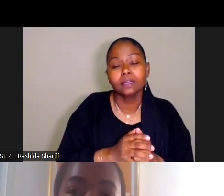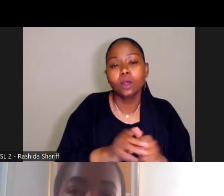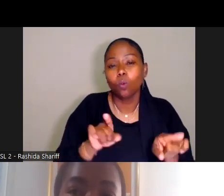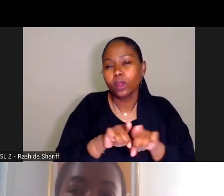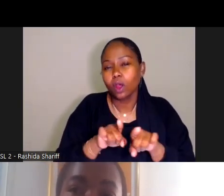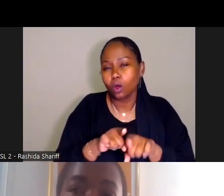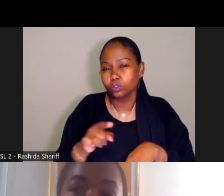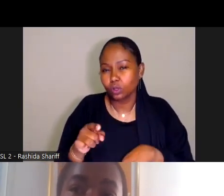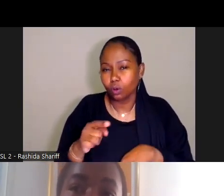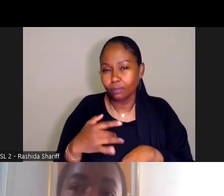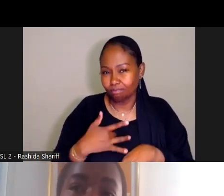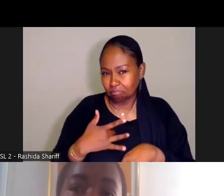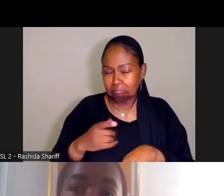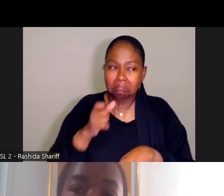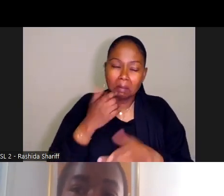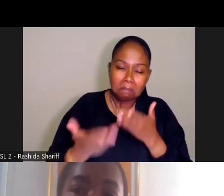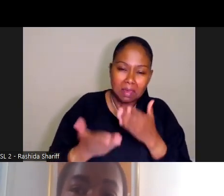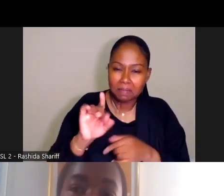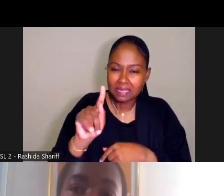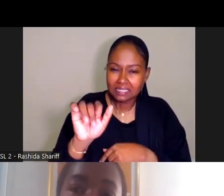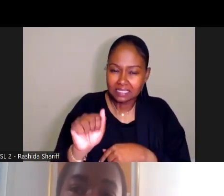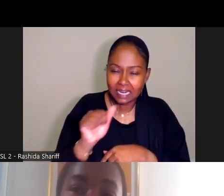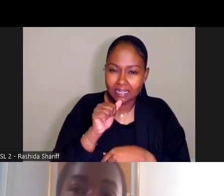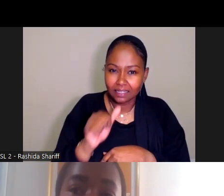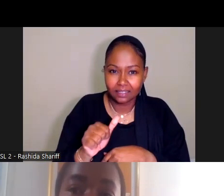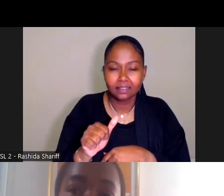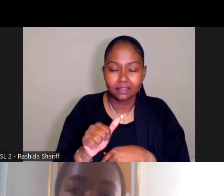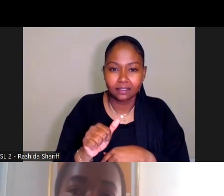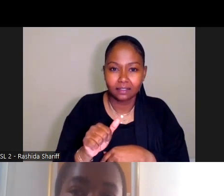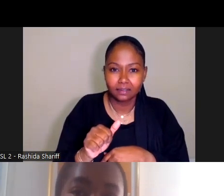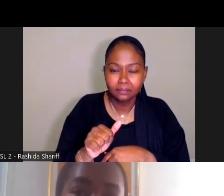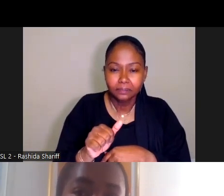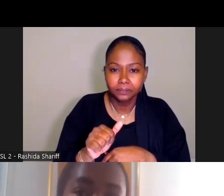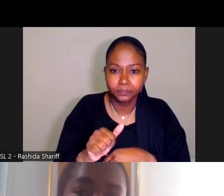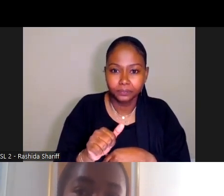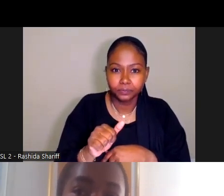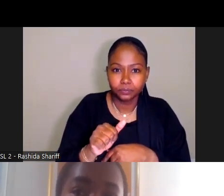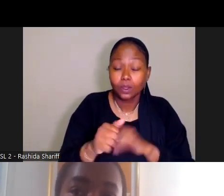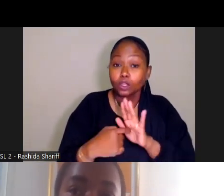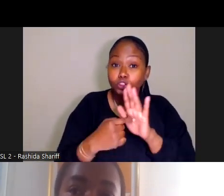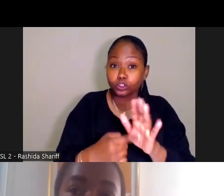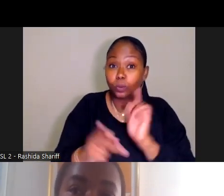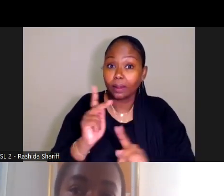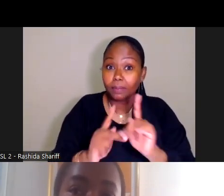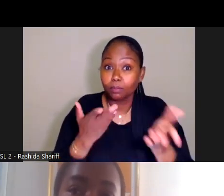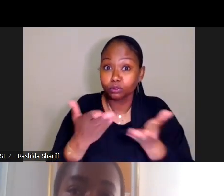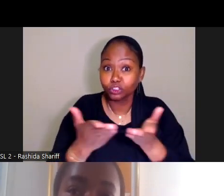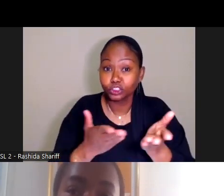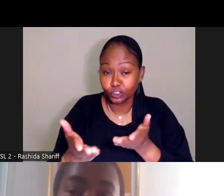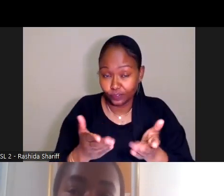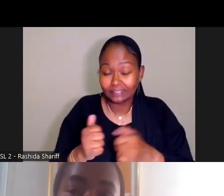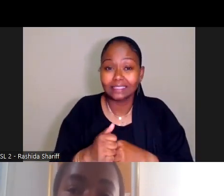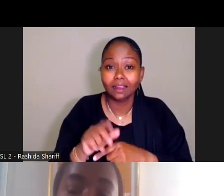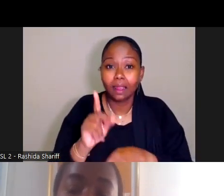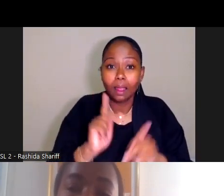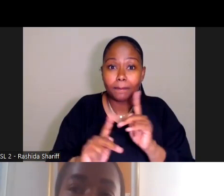some data that shows that legal services attorneys from organizations serving older adults and people with disabilities may have lower salaries